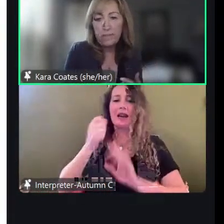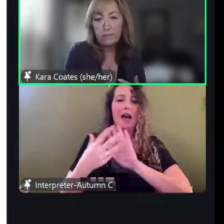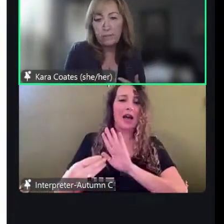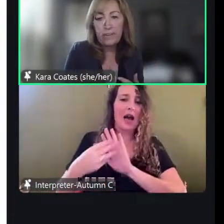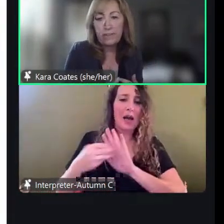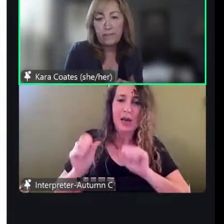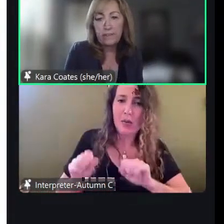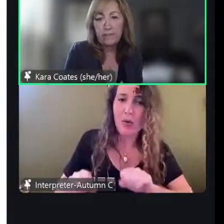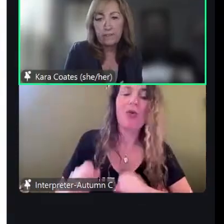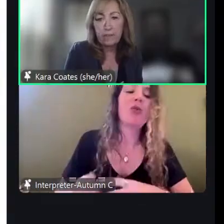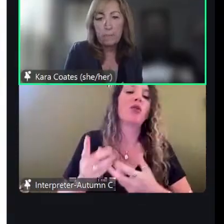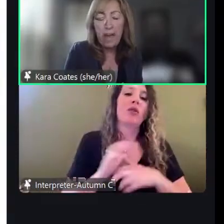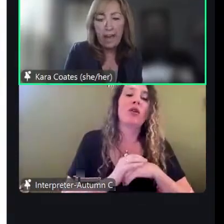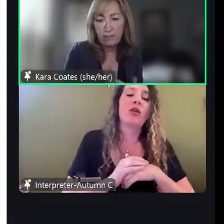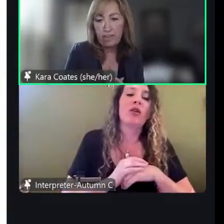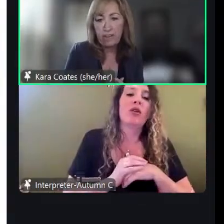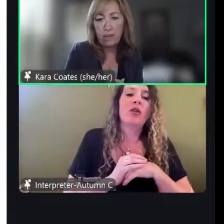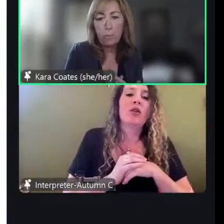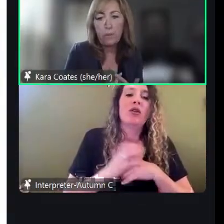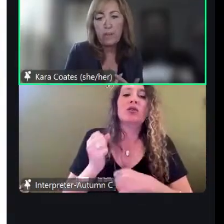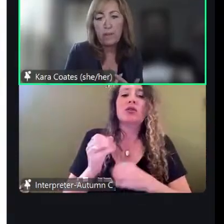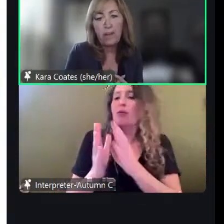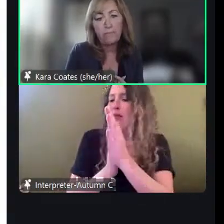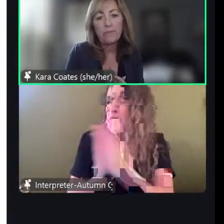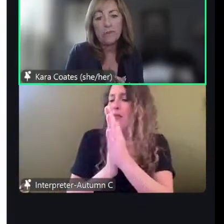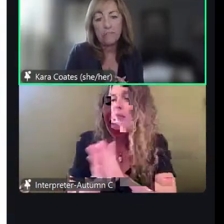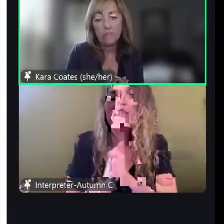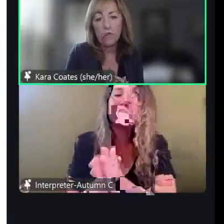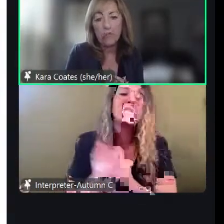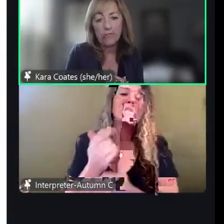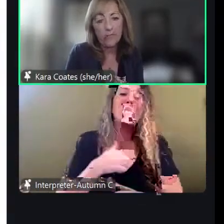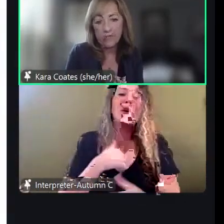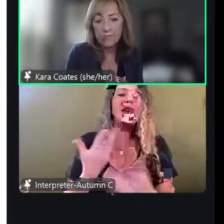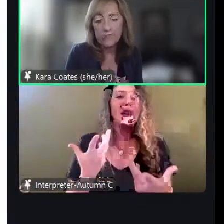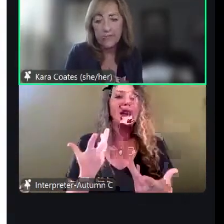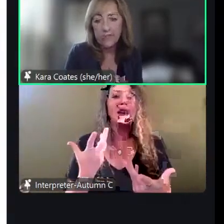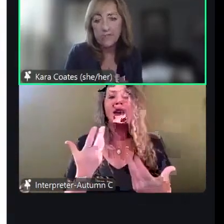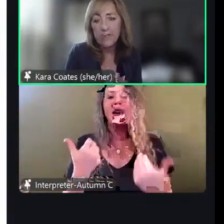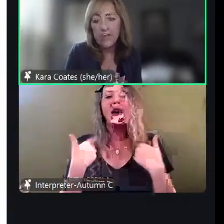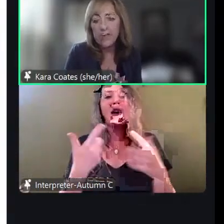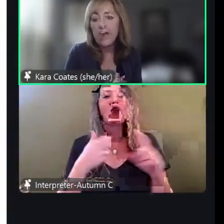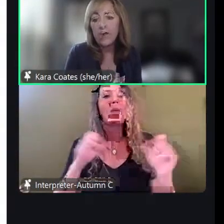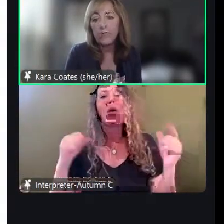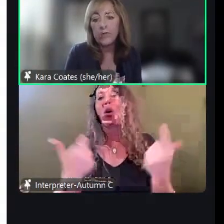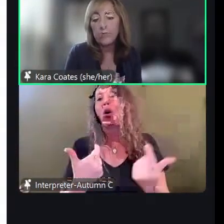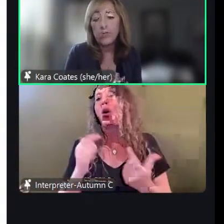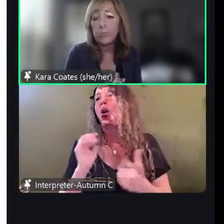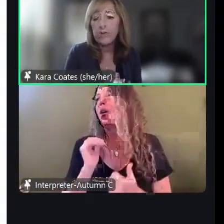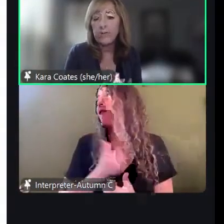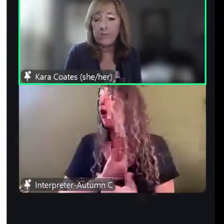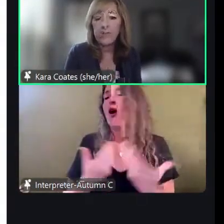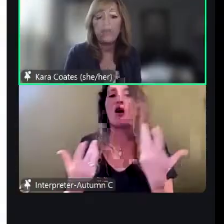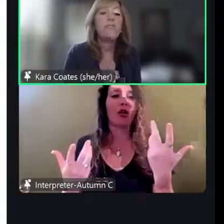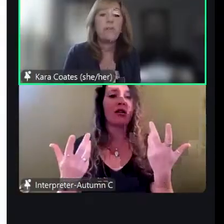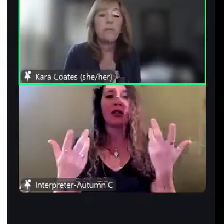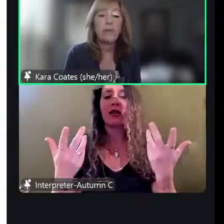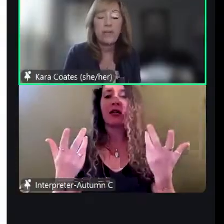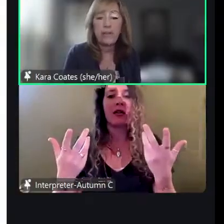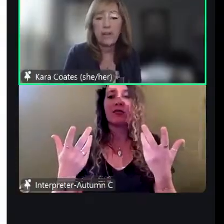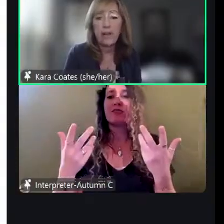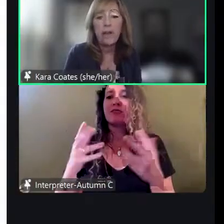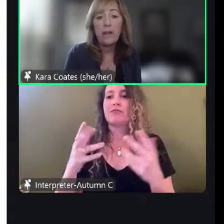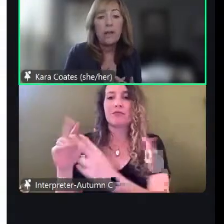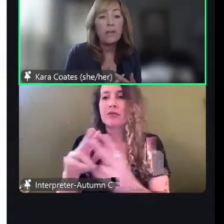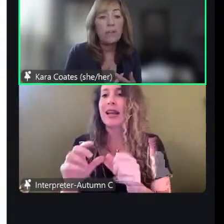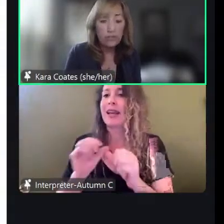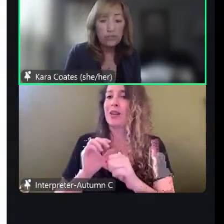our biggest learnings is the passion we have received from all of our associates and how they really want to lean into